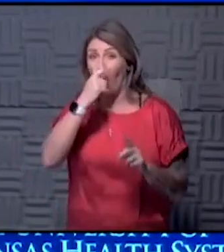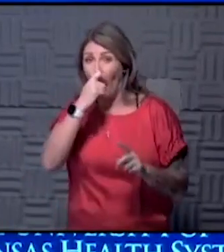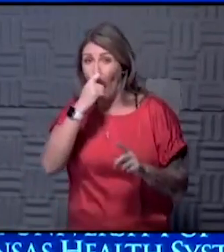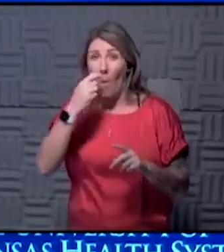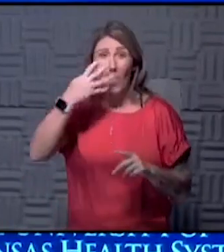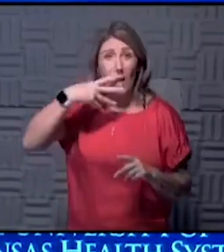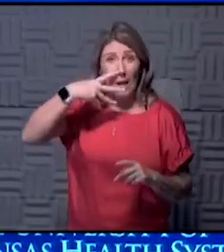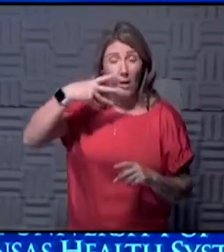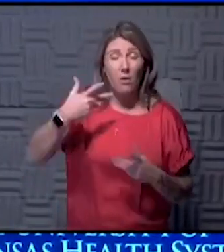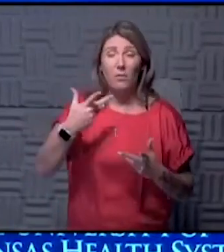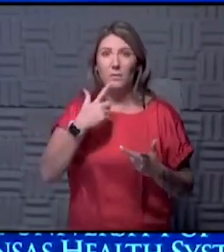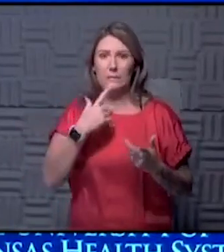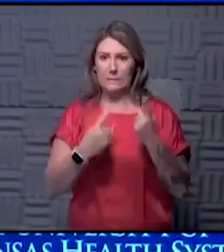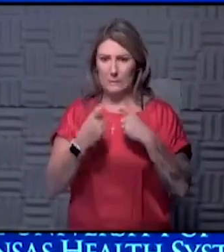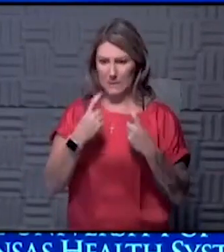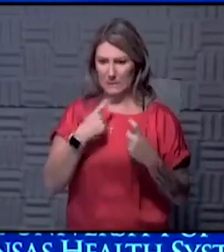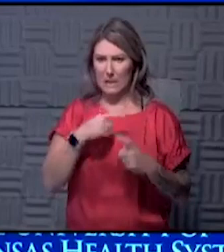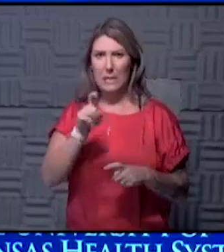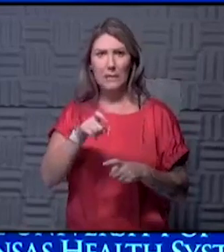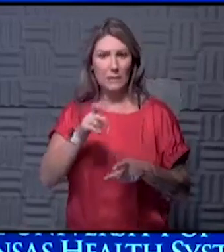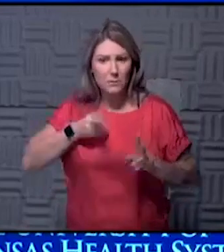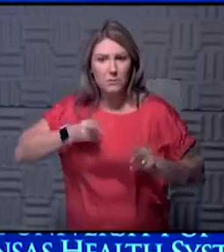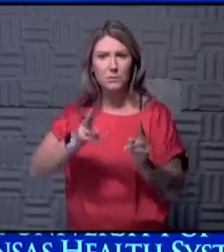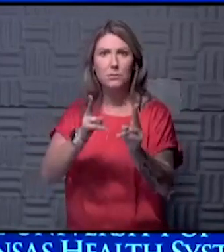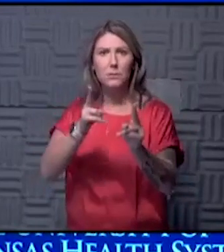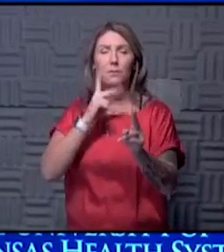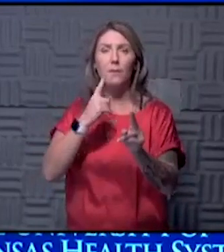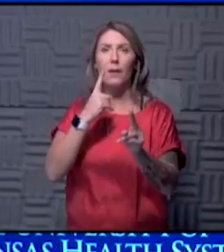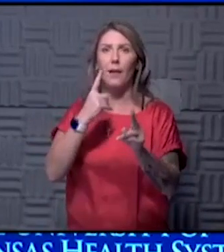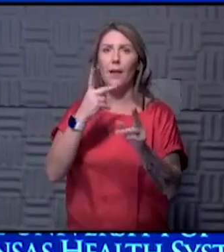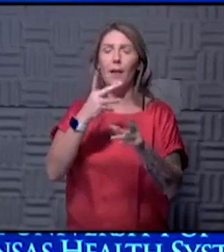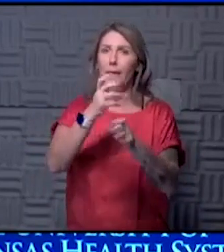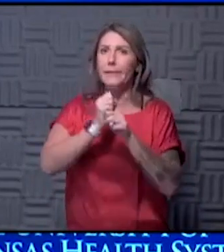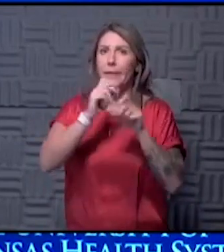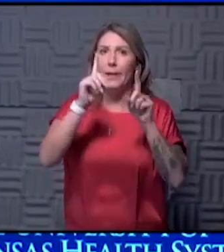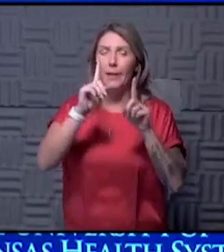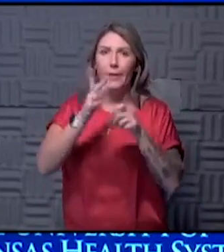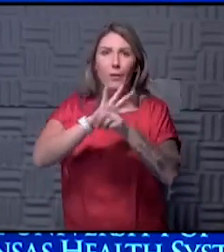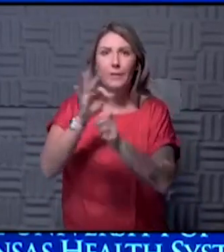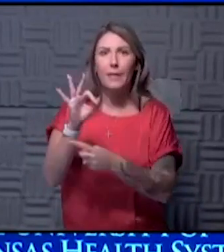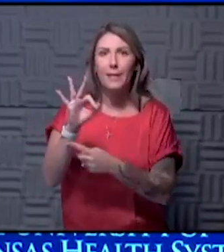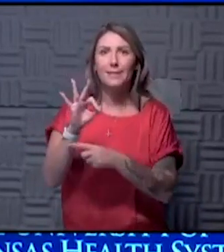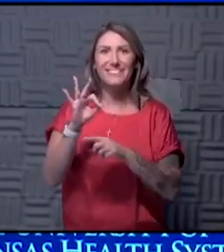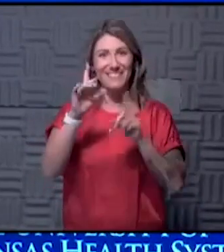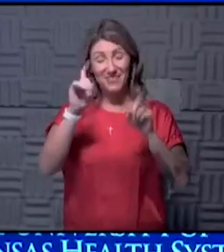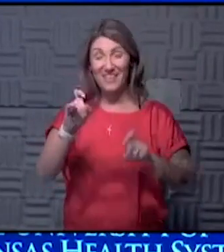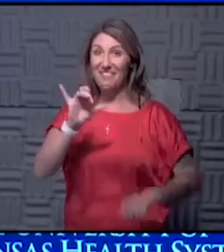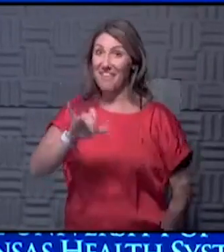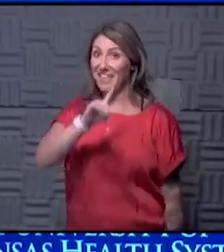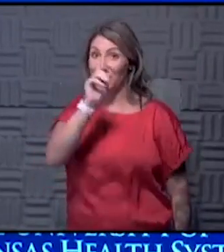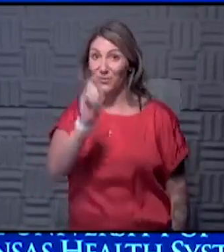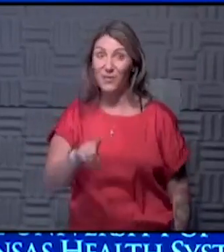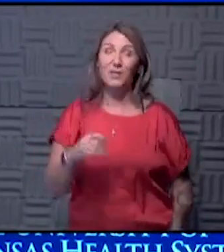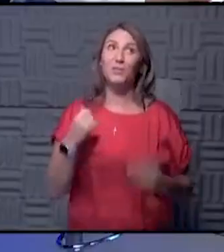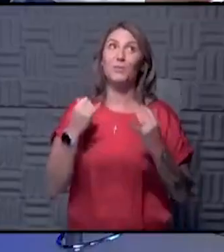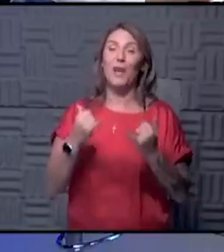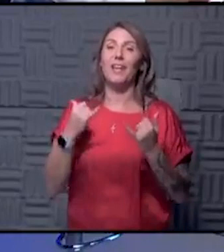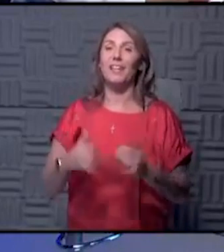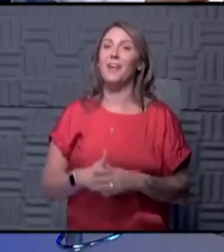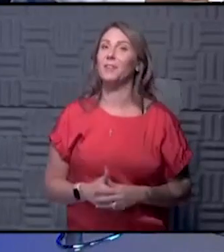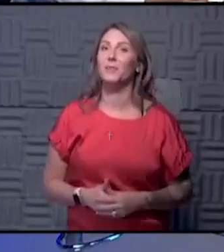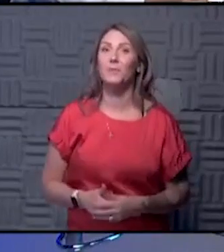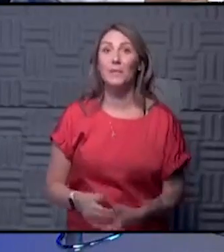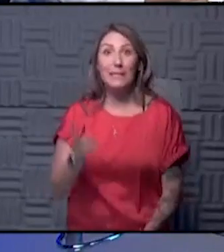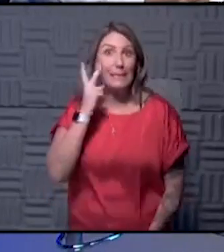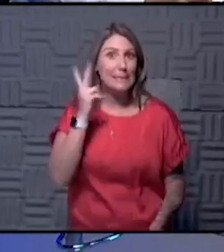the questions you should ask yourself, or do I need to run straight out and get a COVID Well, test? that's the question right now. Yeah. Okay, we're just going to